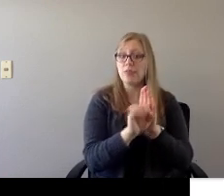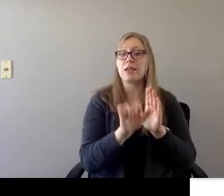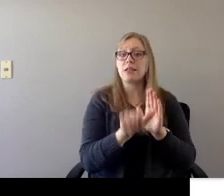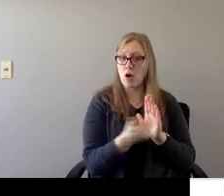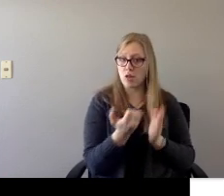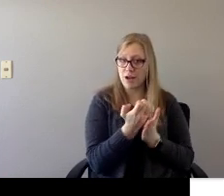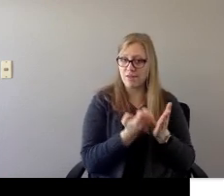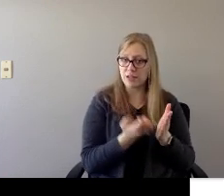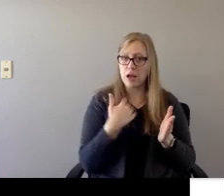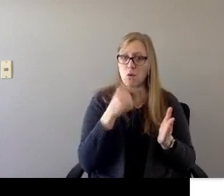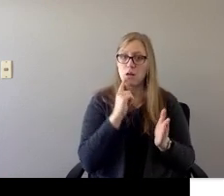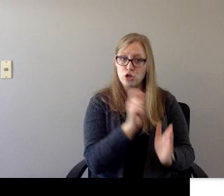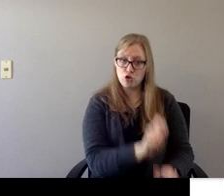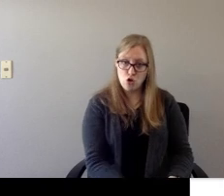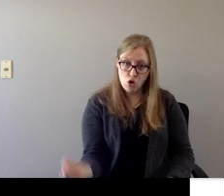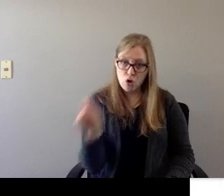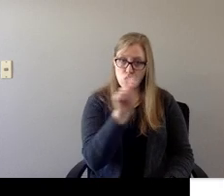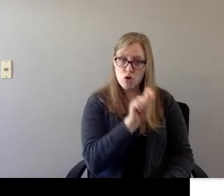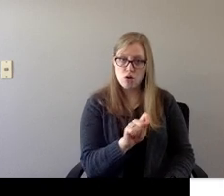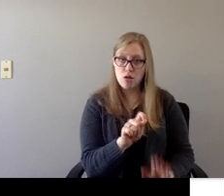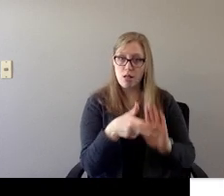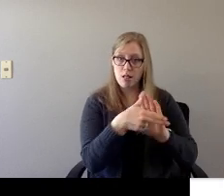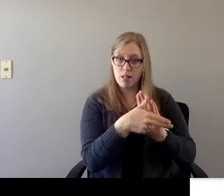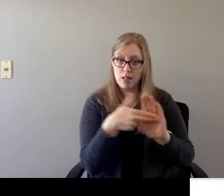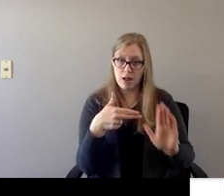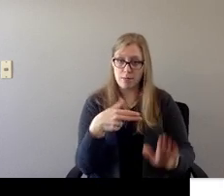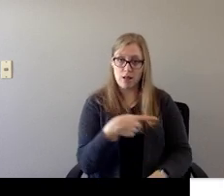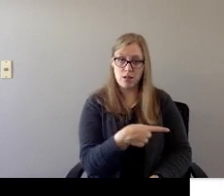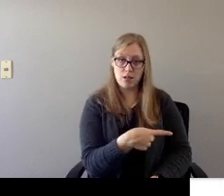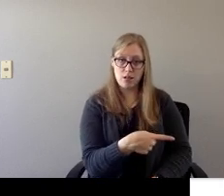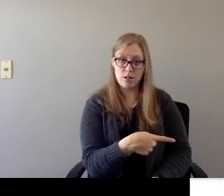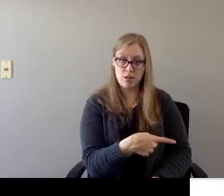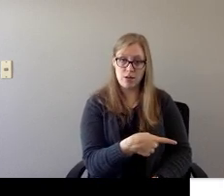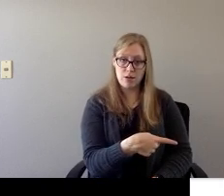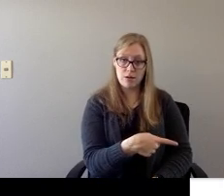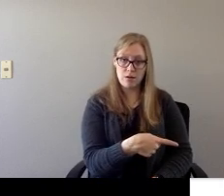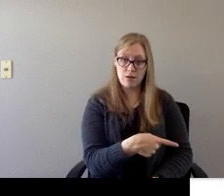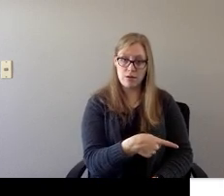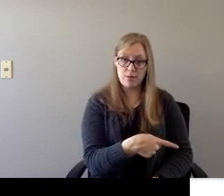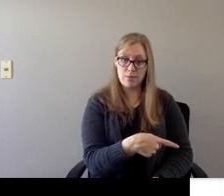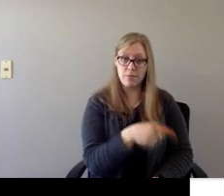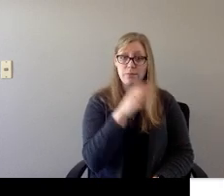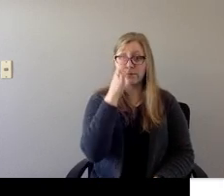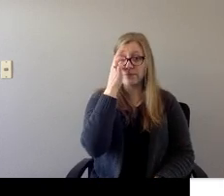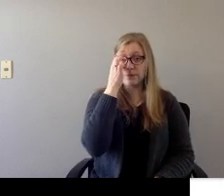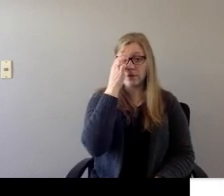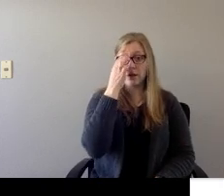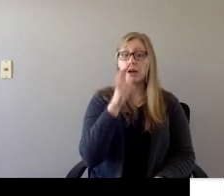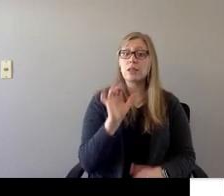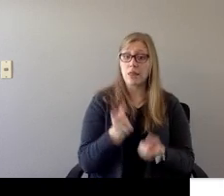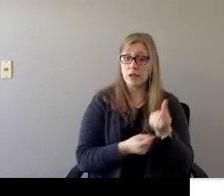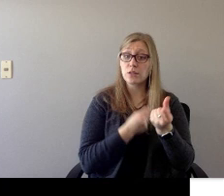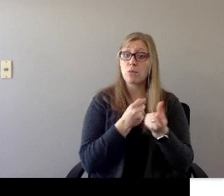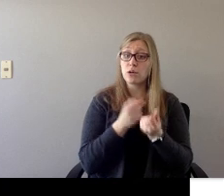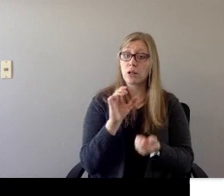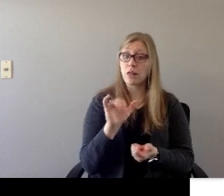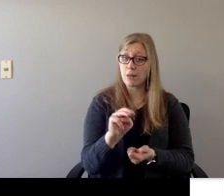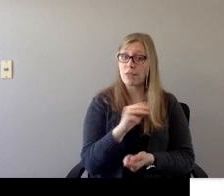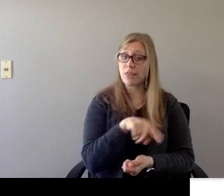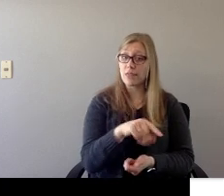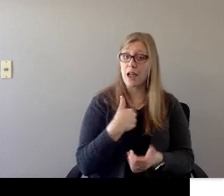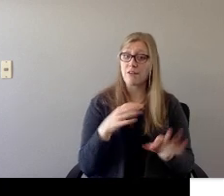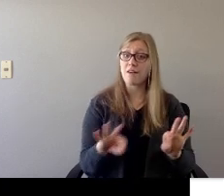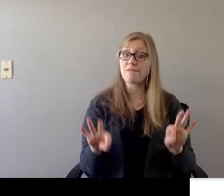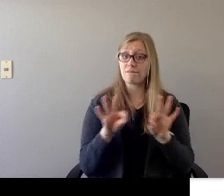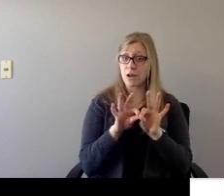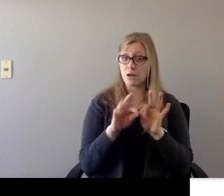it and label it right above it, claim evidence. Okay, because that also supports the claim that they play